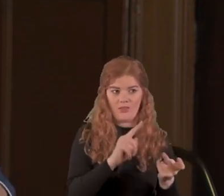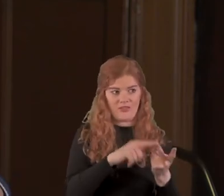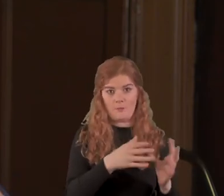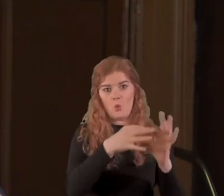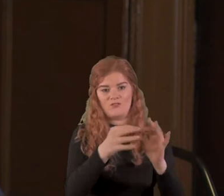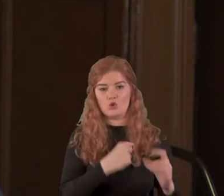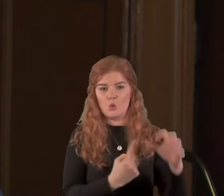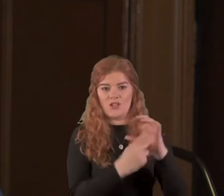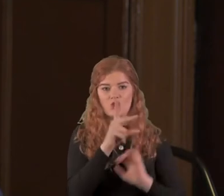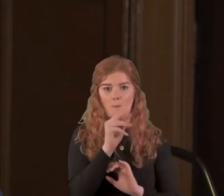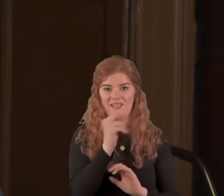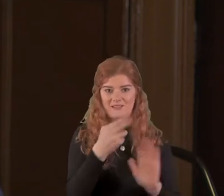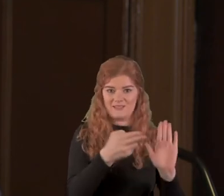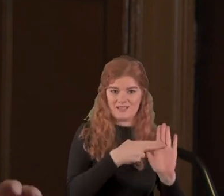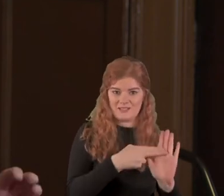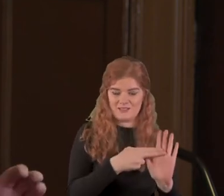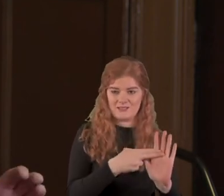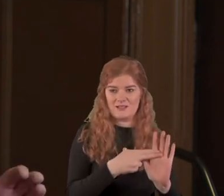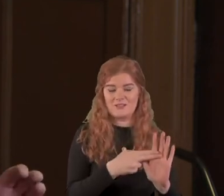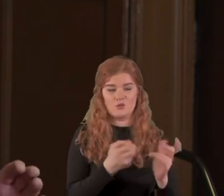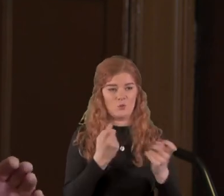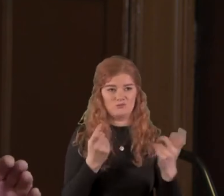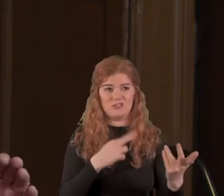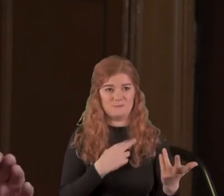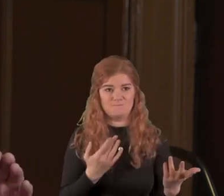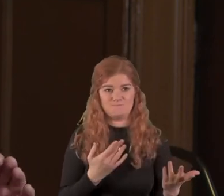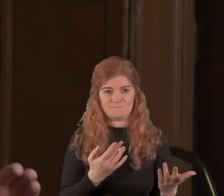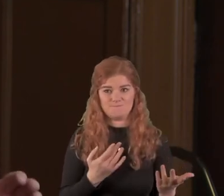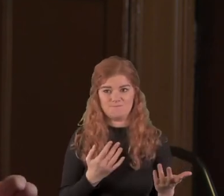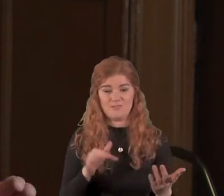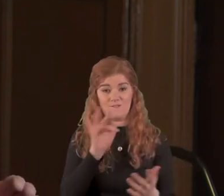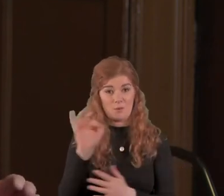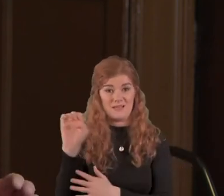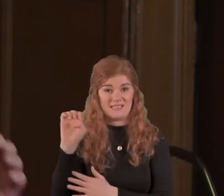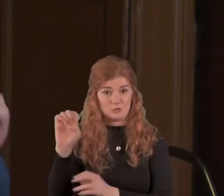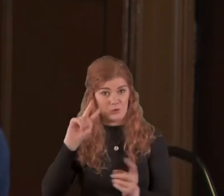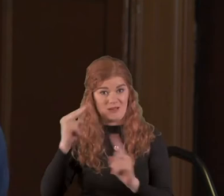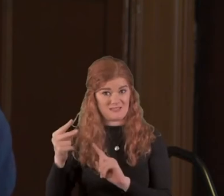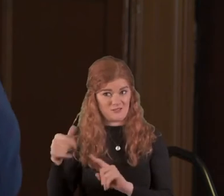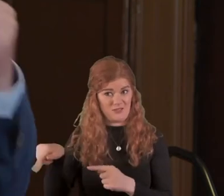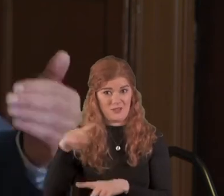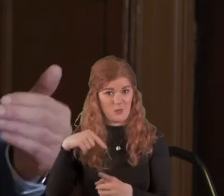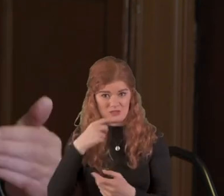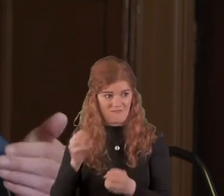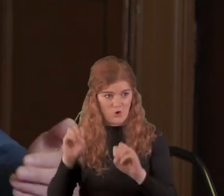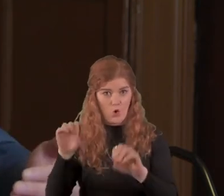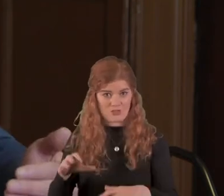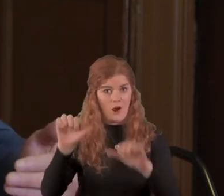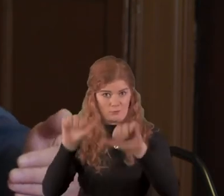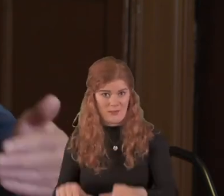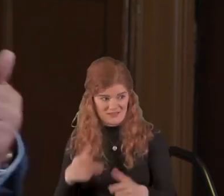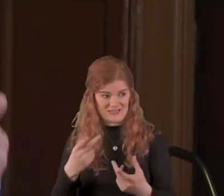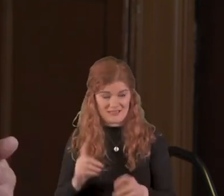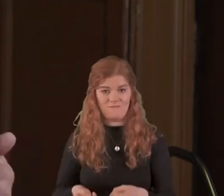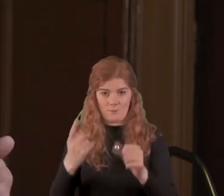dominion status. So, you know, from the British point of view, you would say, well, of course it was a compromise.